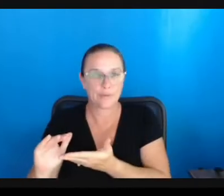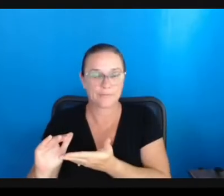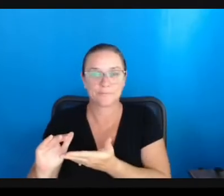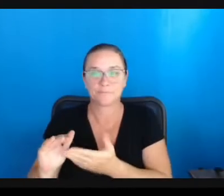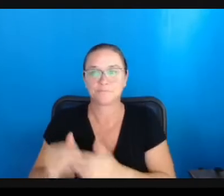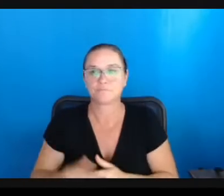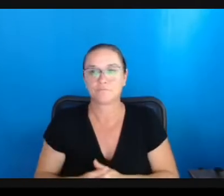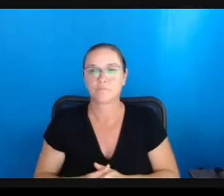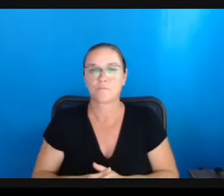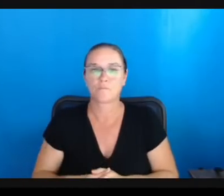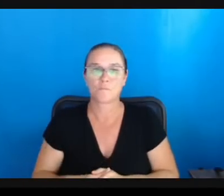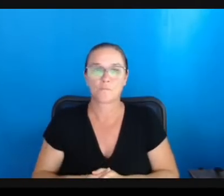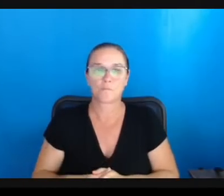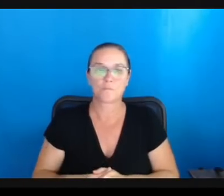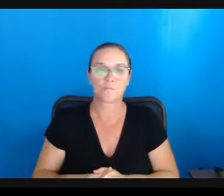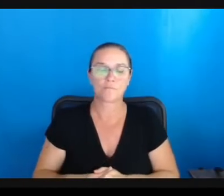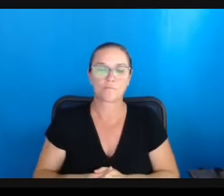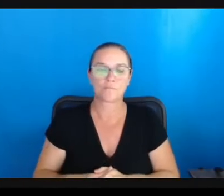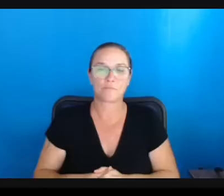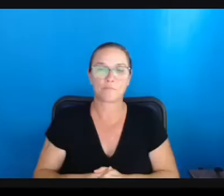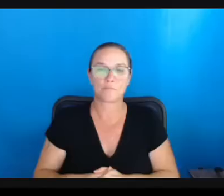there.